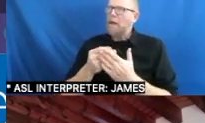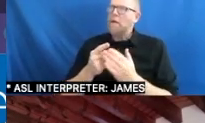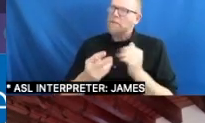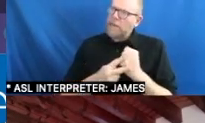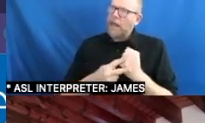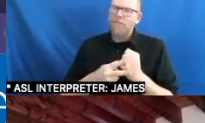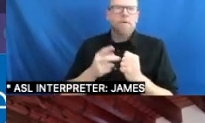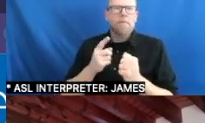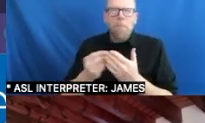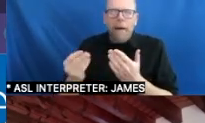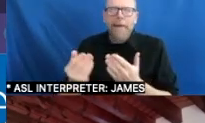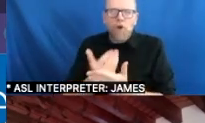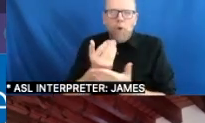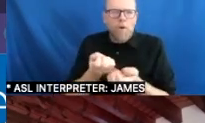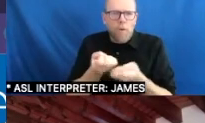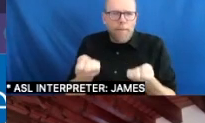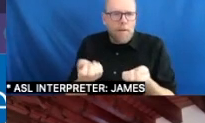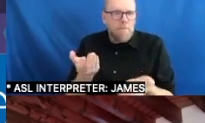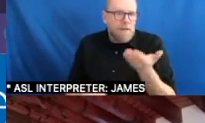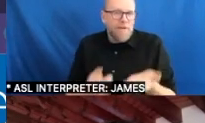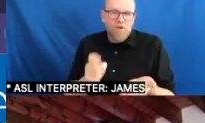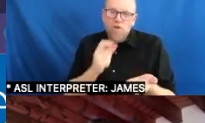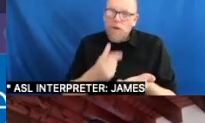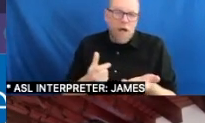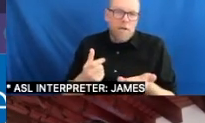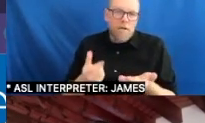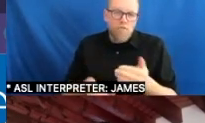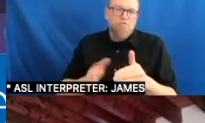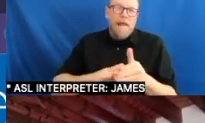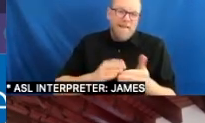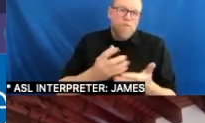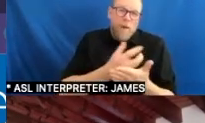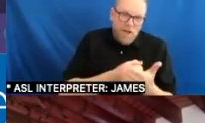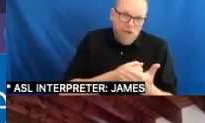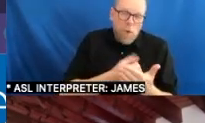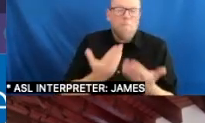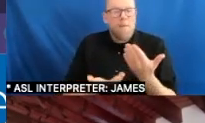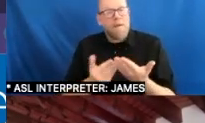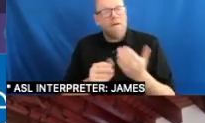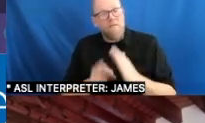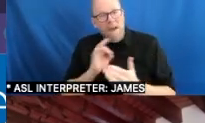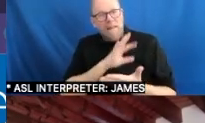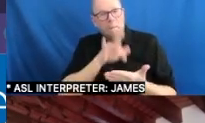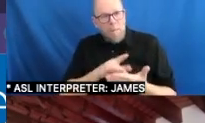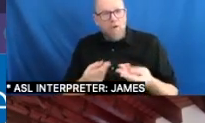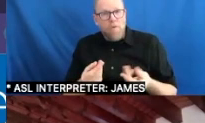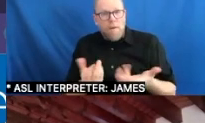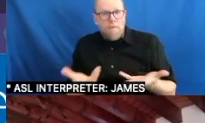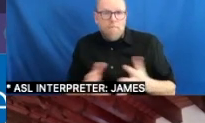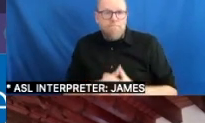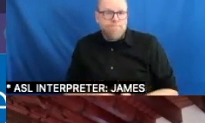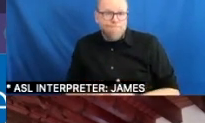we shouldn't raise wages or find some in between. So this is just one example of